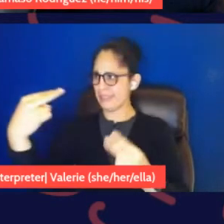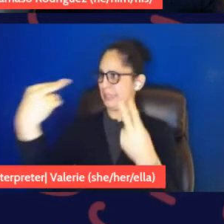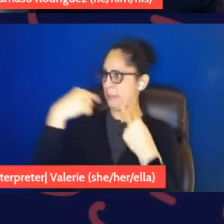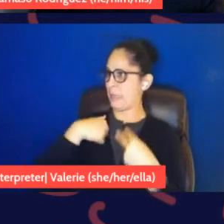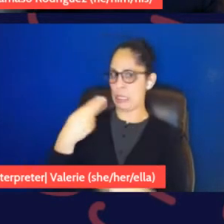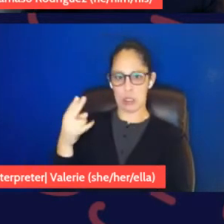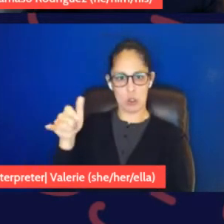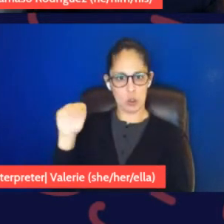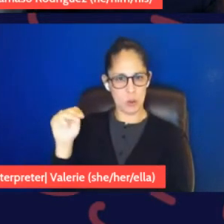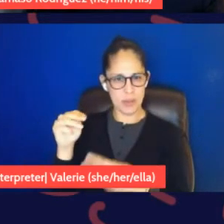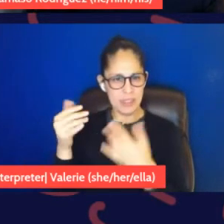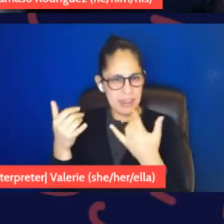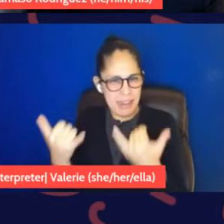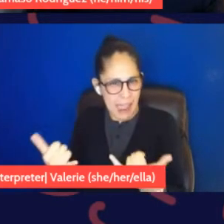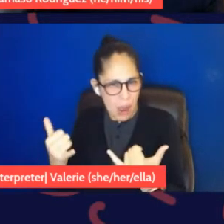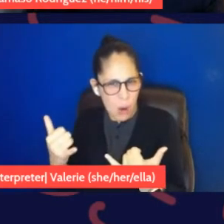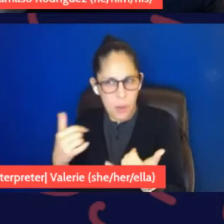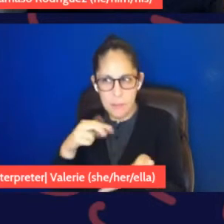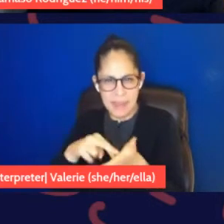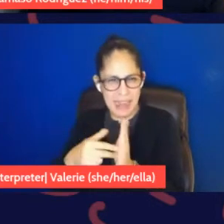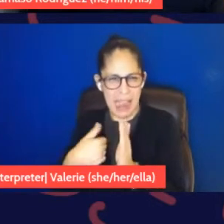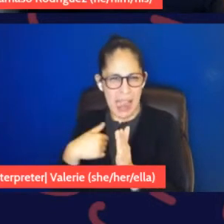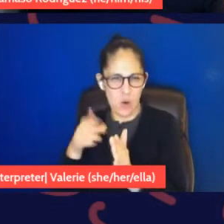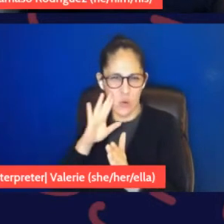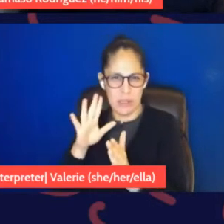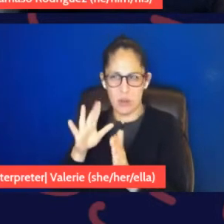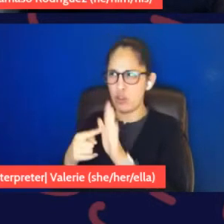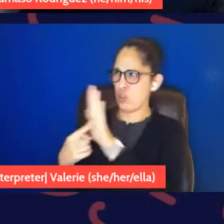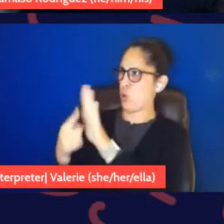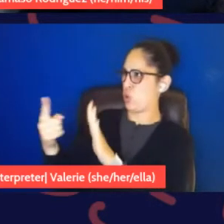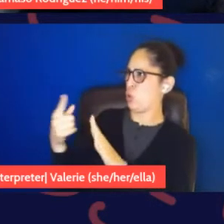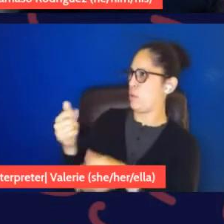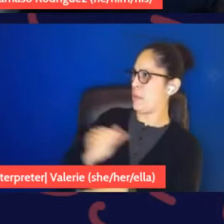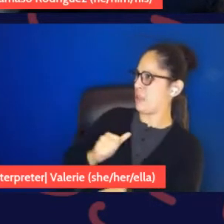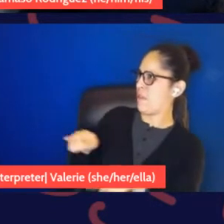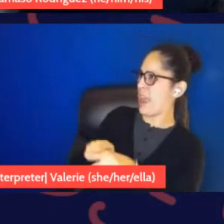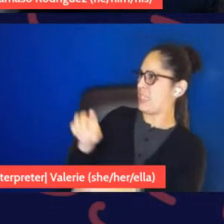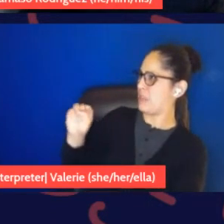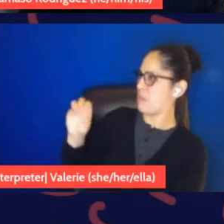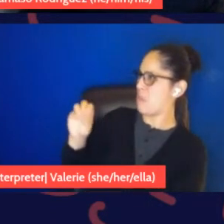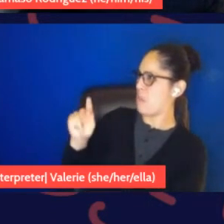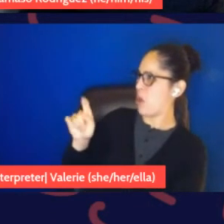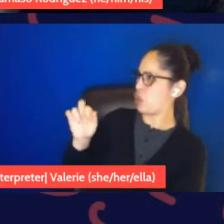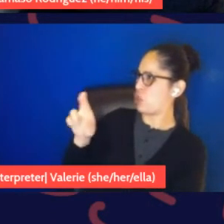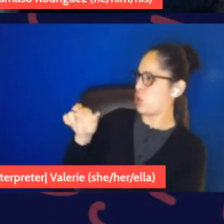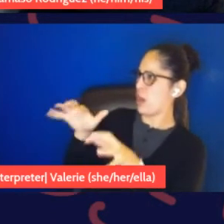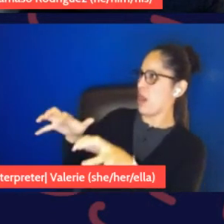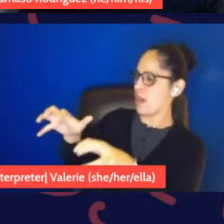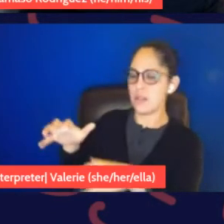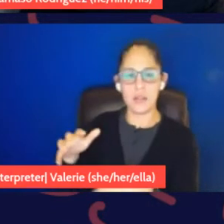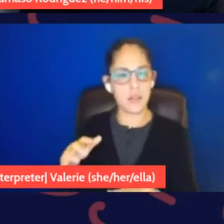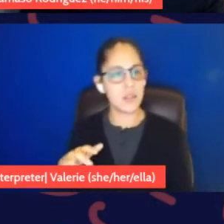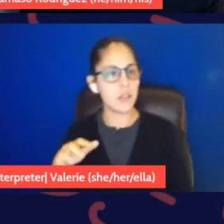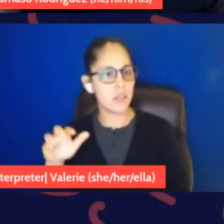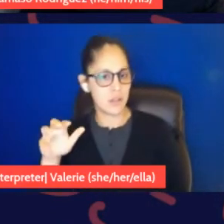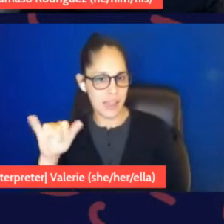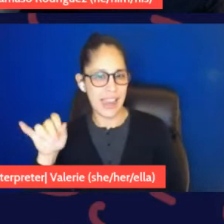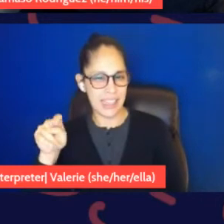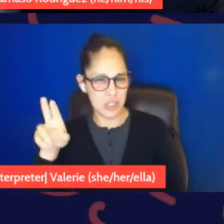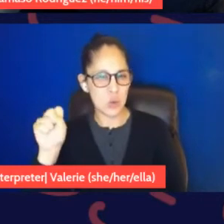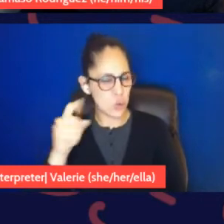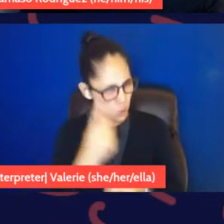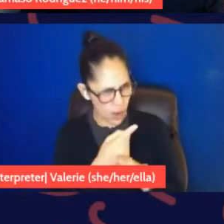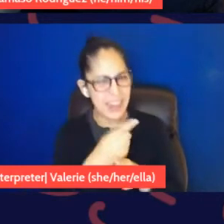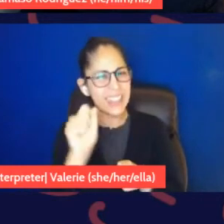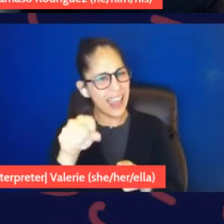I'll project myself as a monster. Yeah. Like I think it's that idea of projection, of like of barbing yourself, right? It's like,